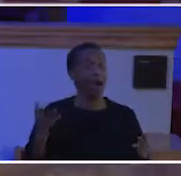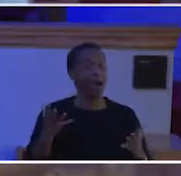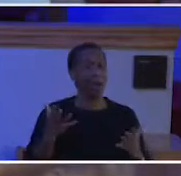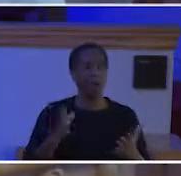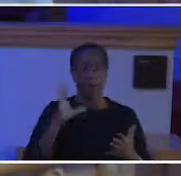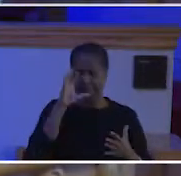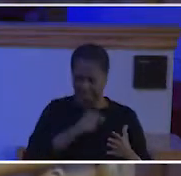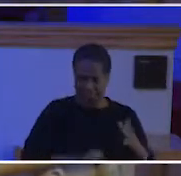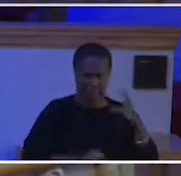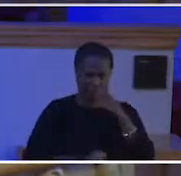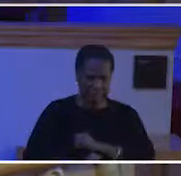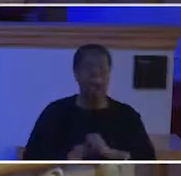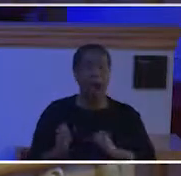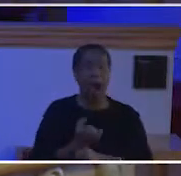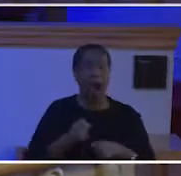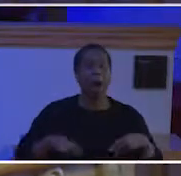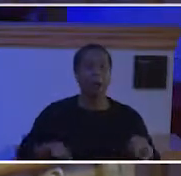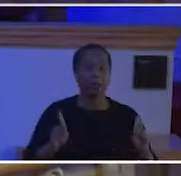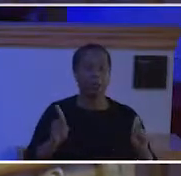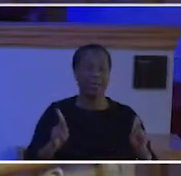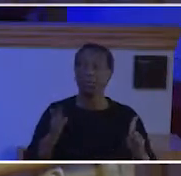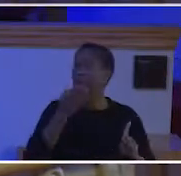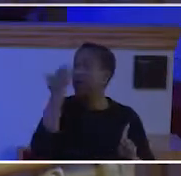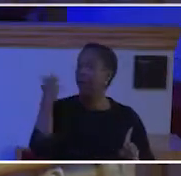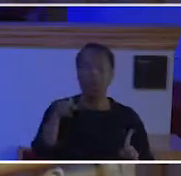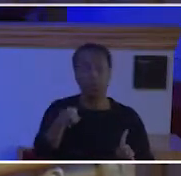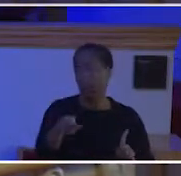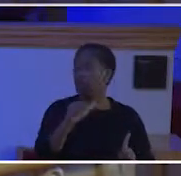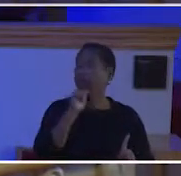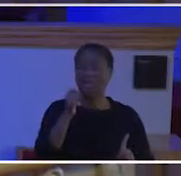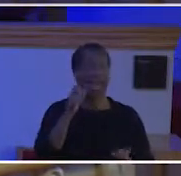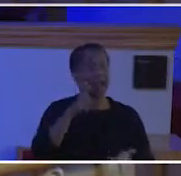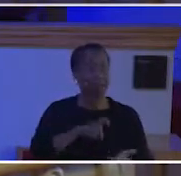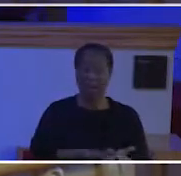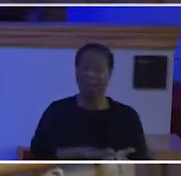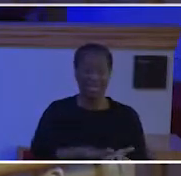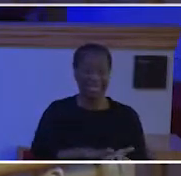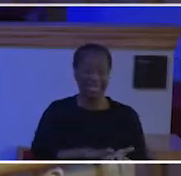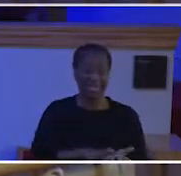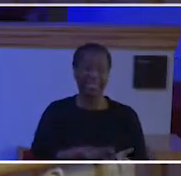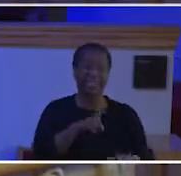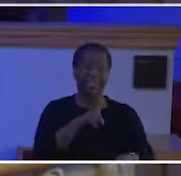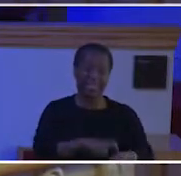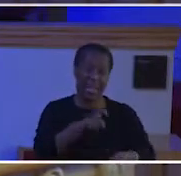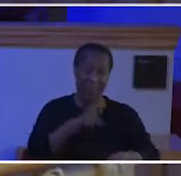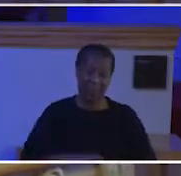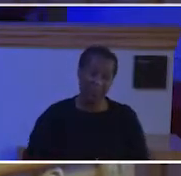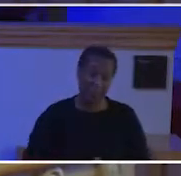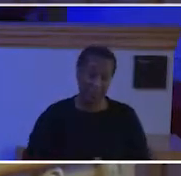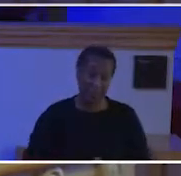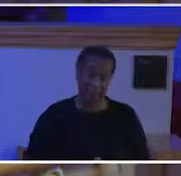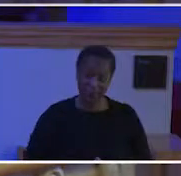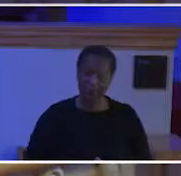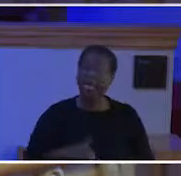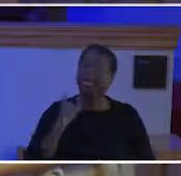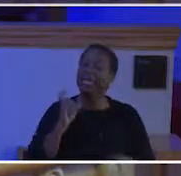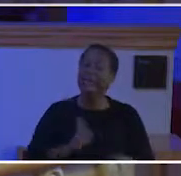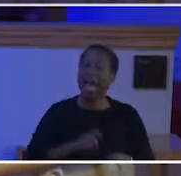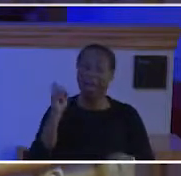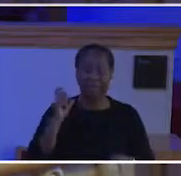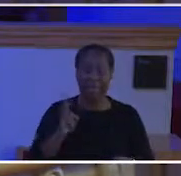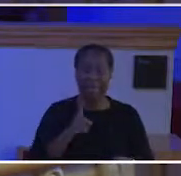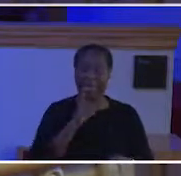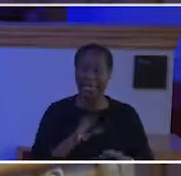missed opportunities because you did not recognize the time. Timing